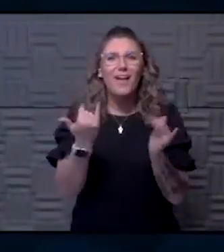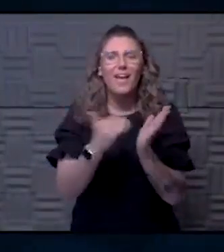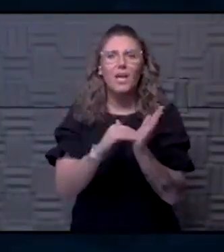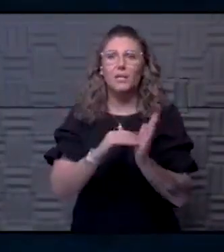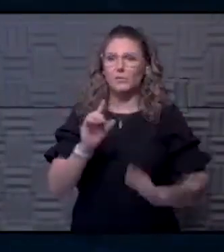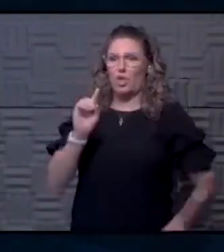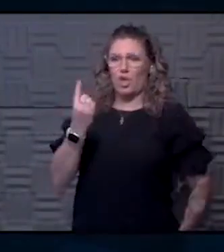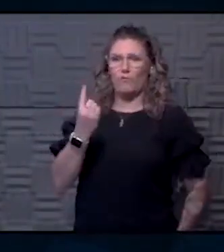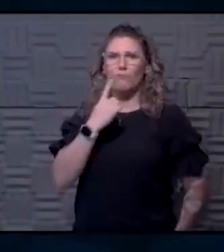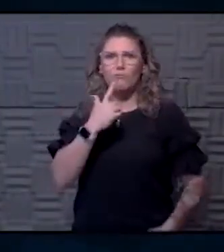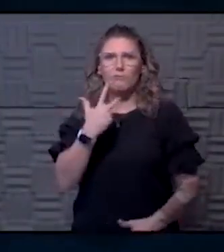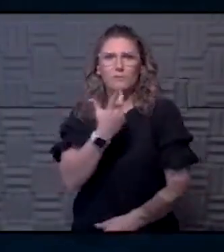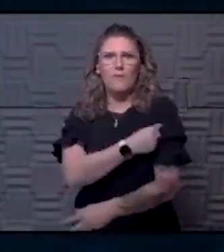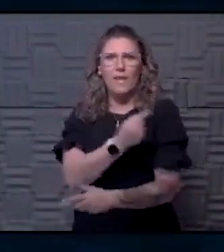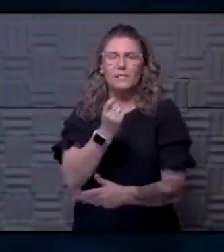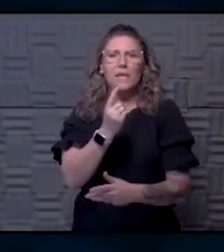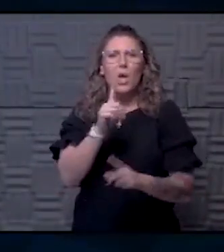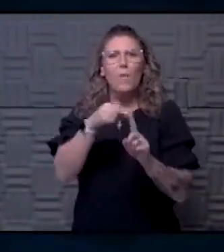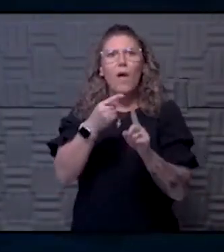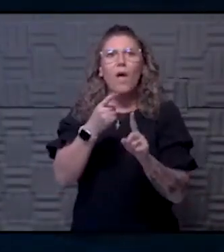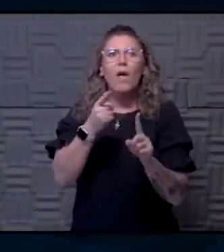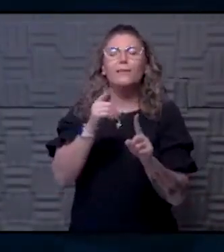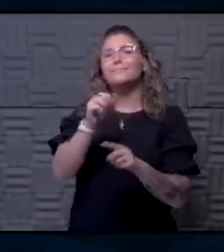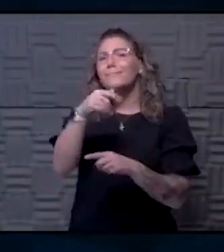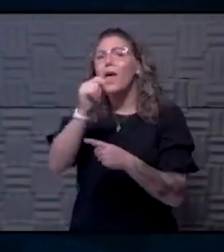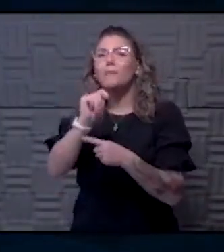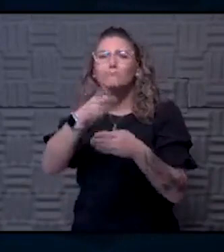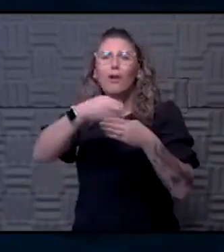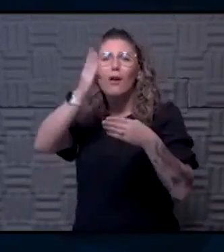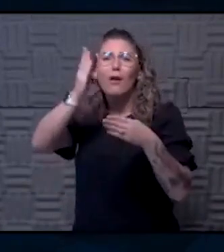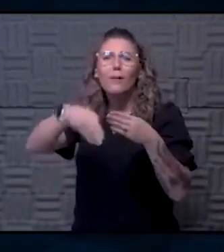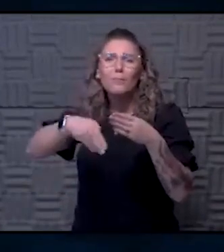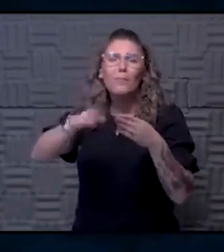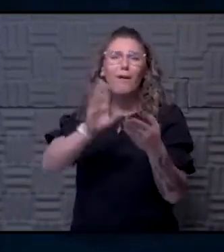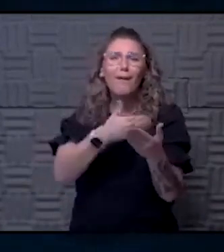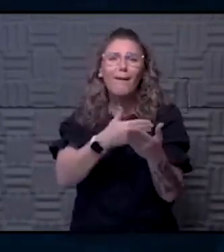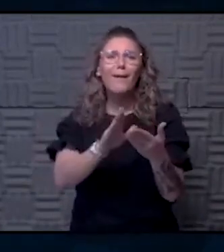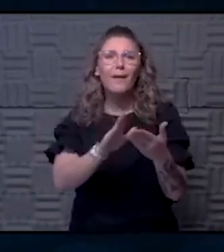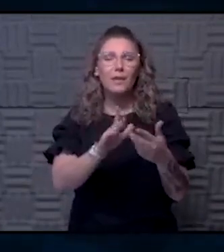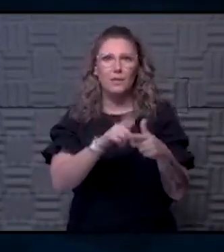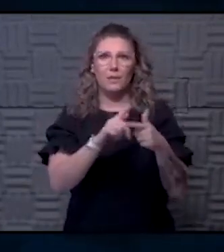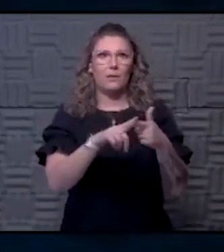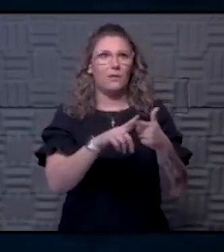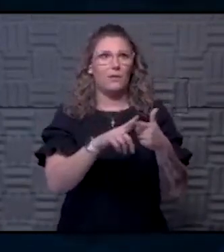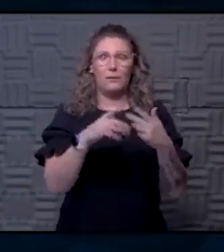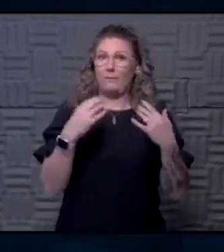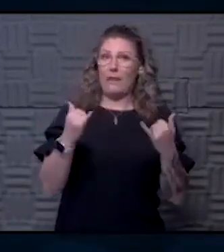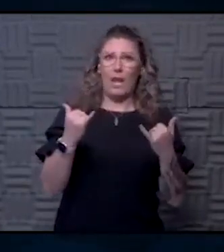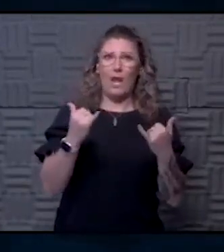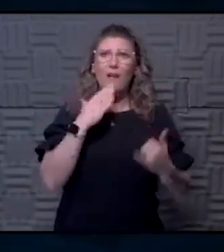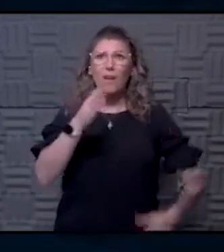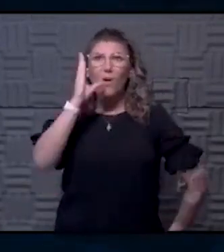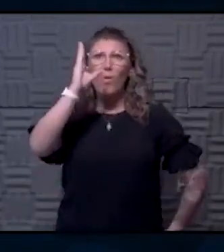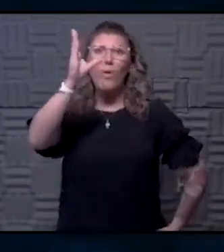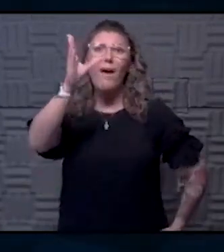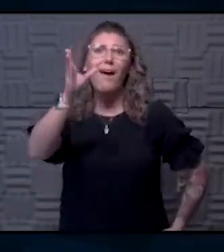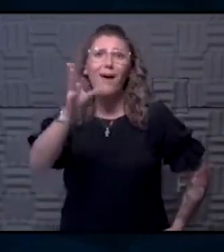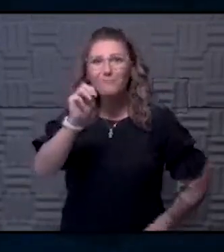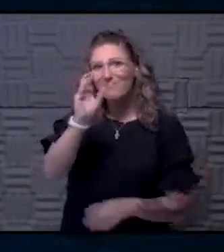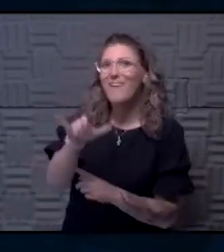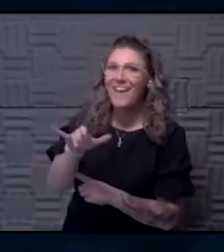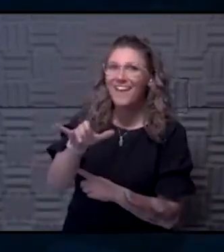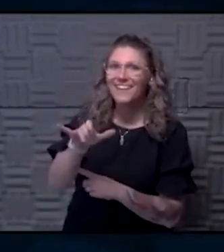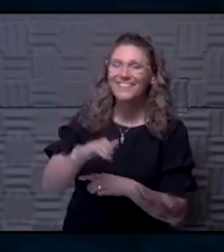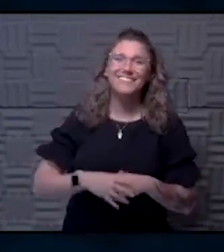we thought we'd all be vaccinated when September ends, but now It's gonna be